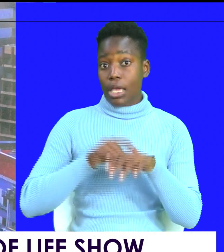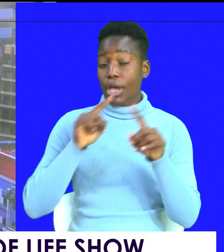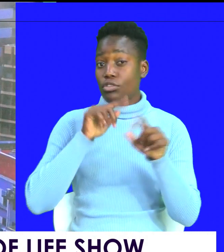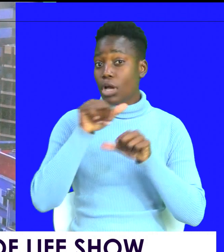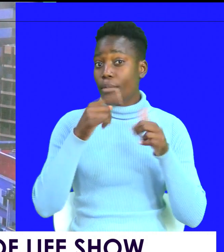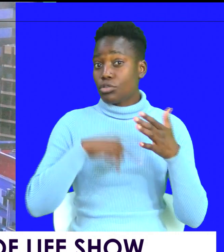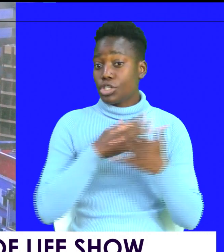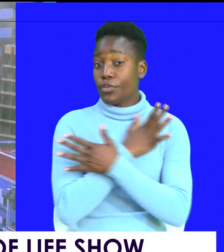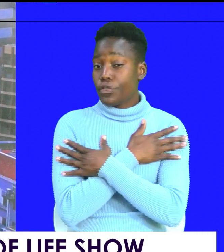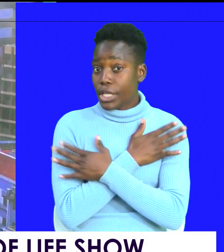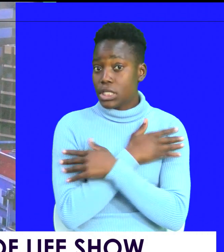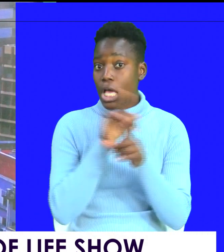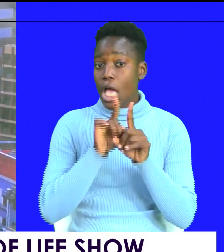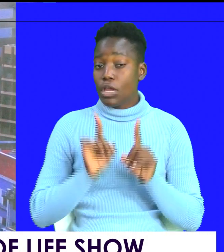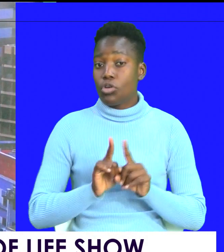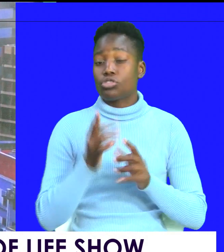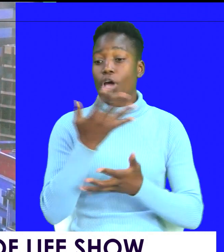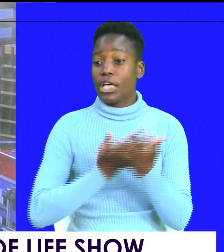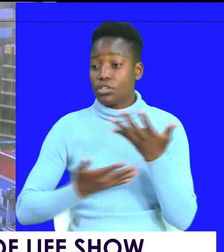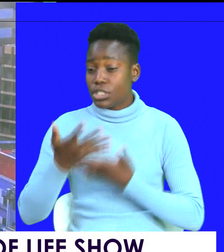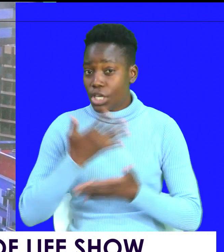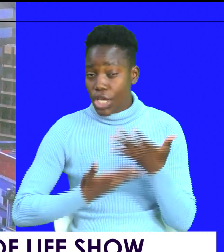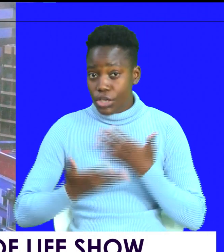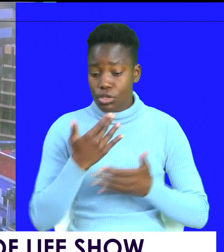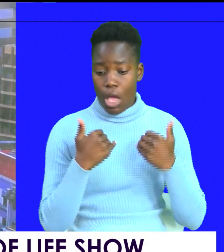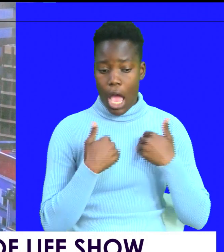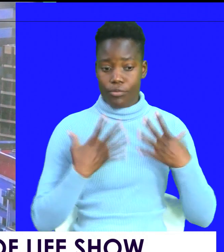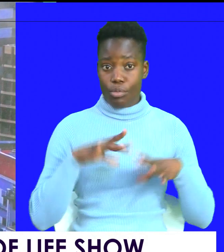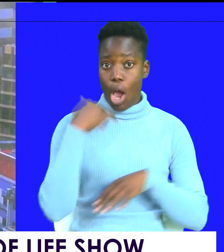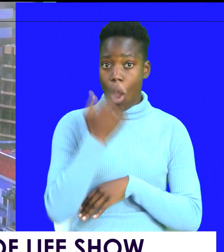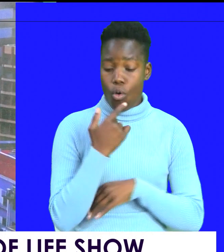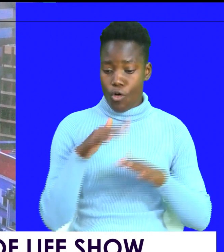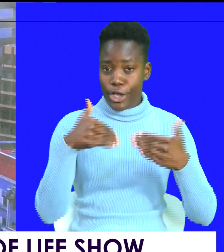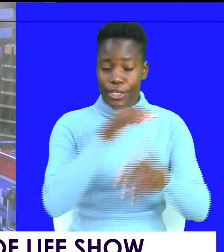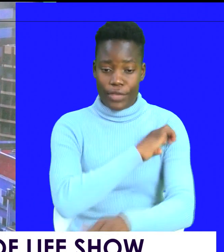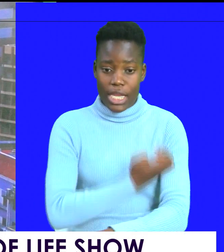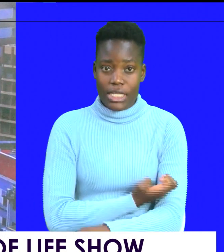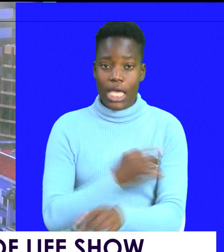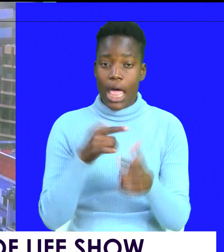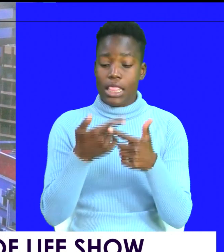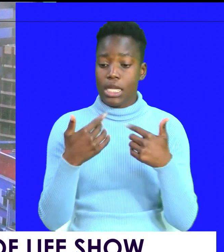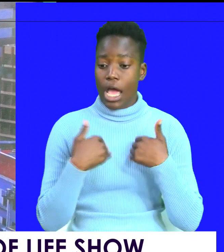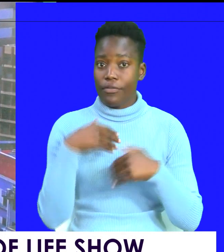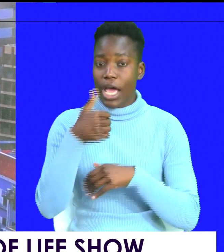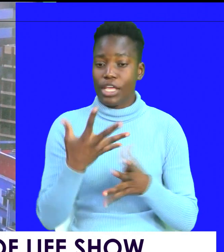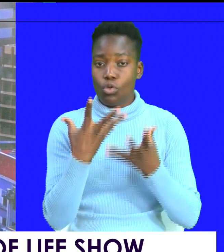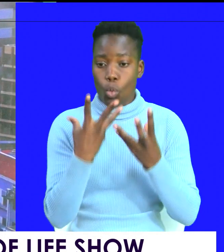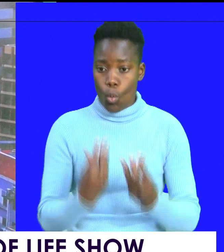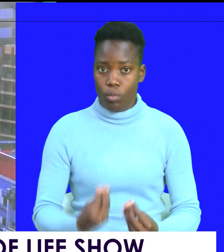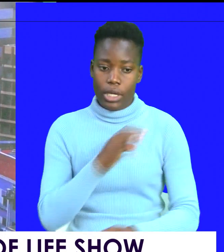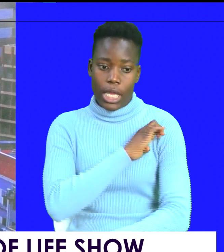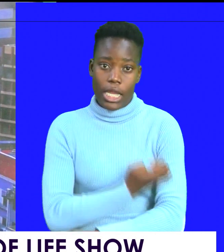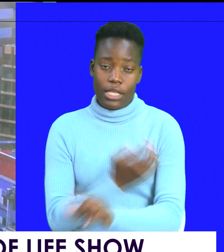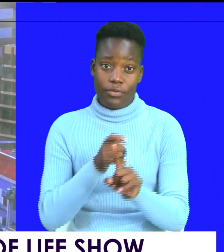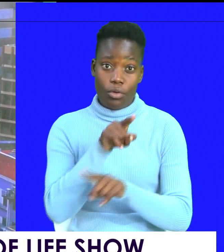about friendships and associations, there are people that release energy to you. There are people that take energy away. Trust you